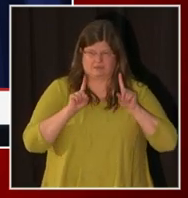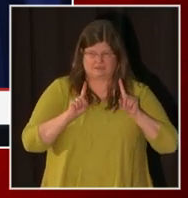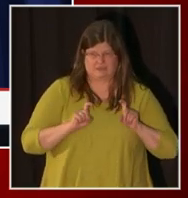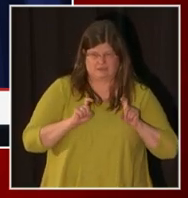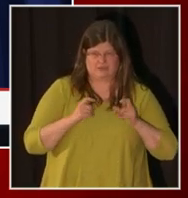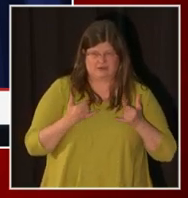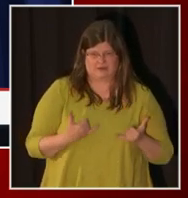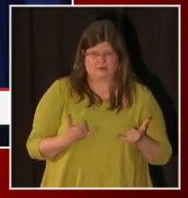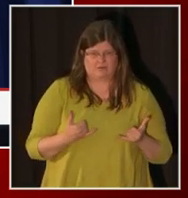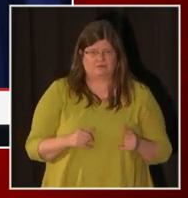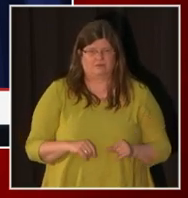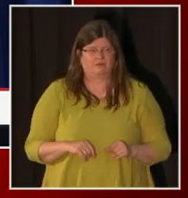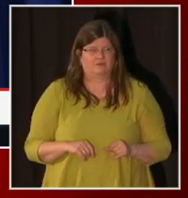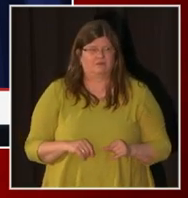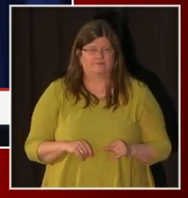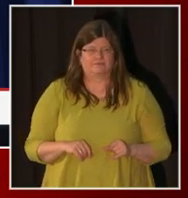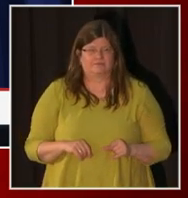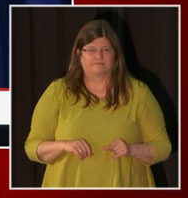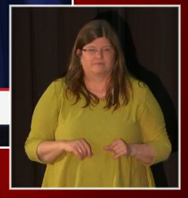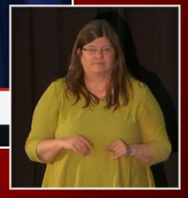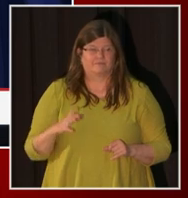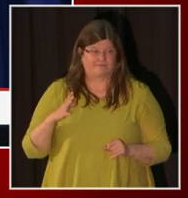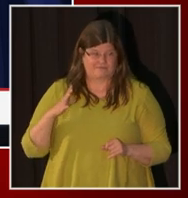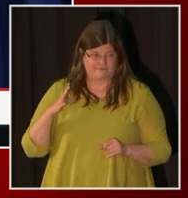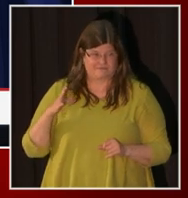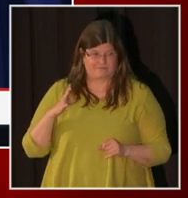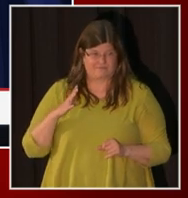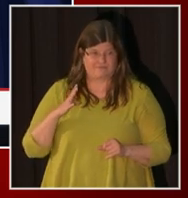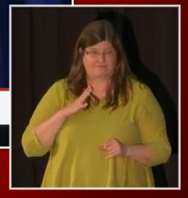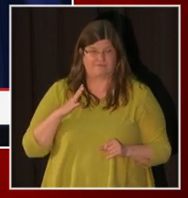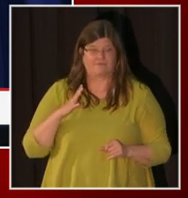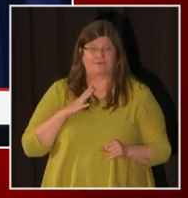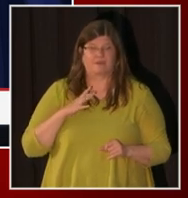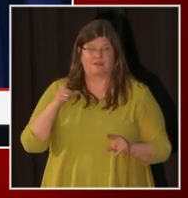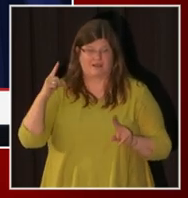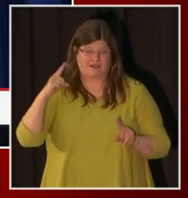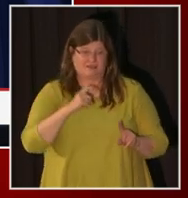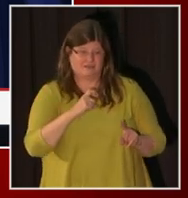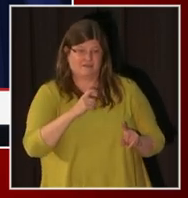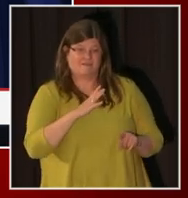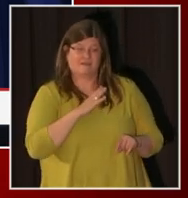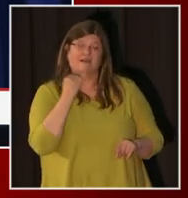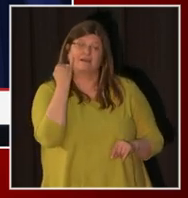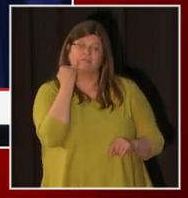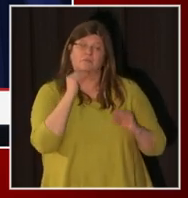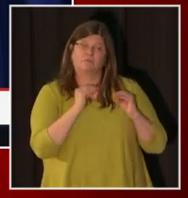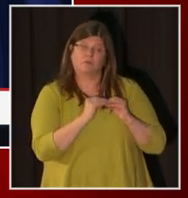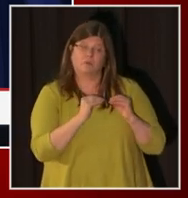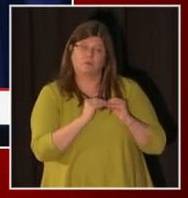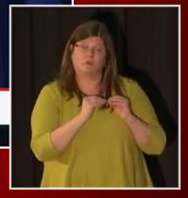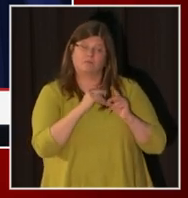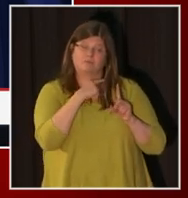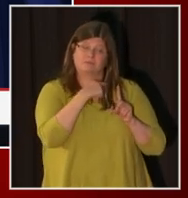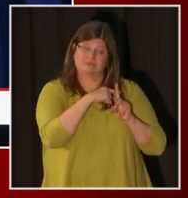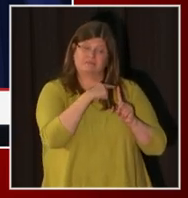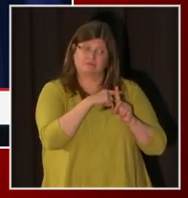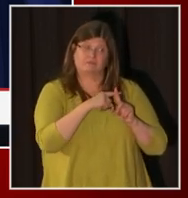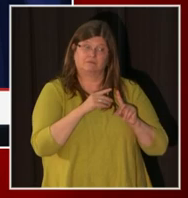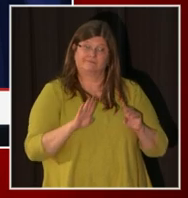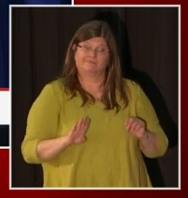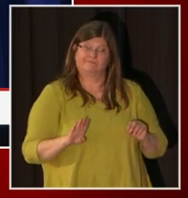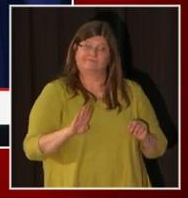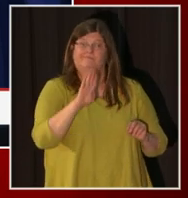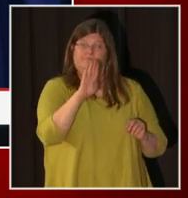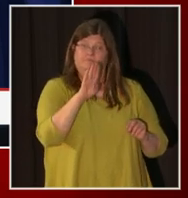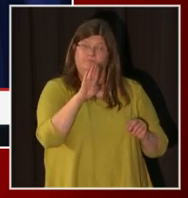we're seeing the number of overall infections going up, if we're having drastically new testing and you have a smaller share of people